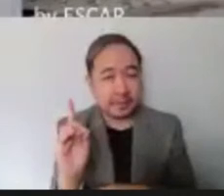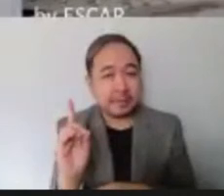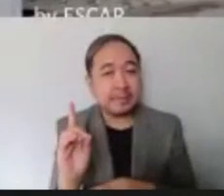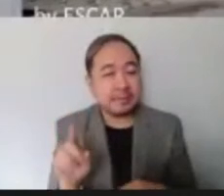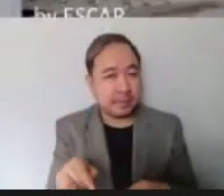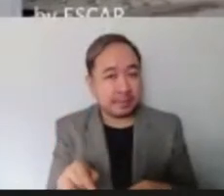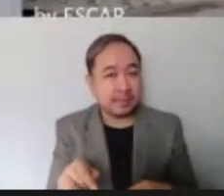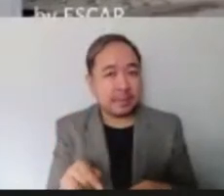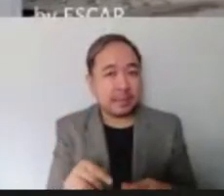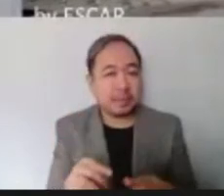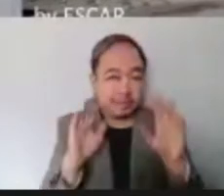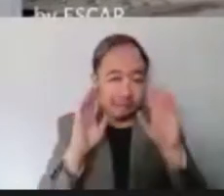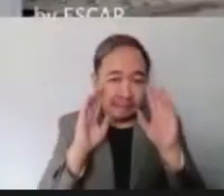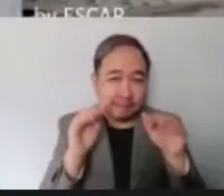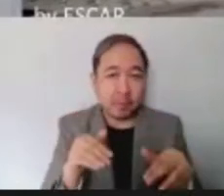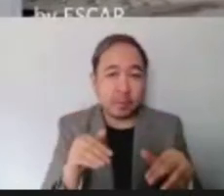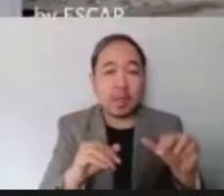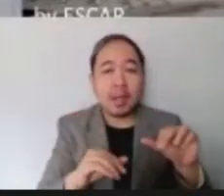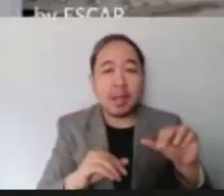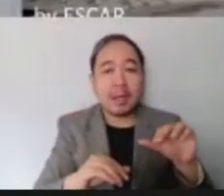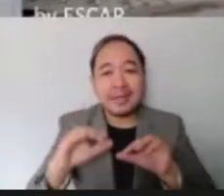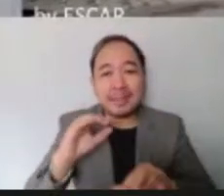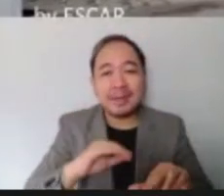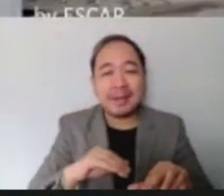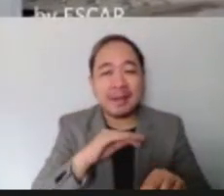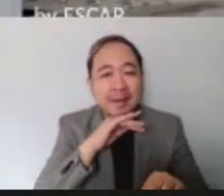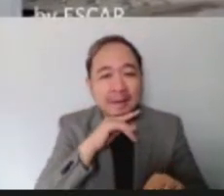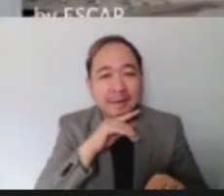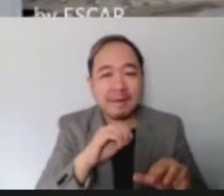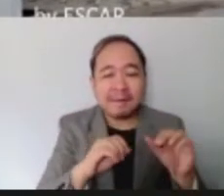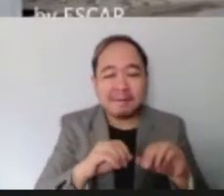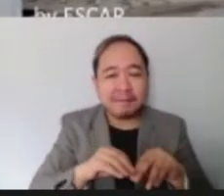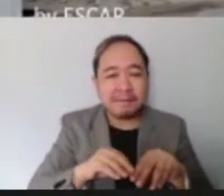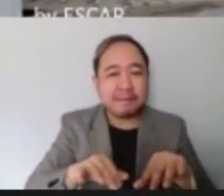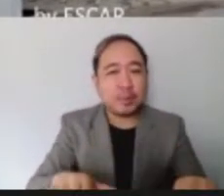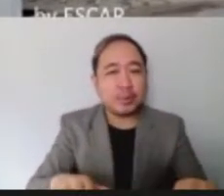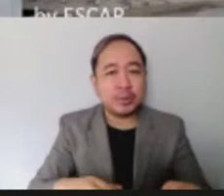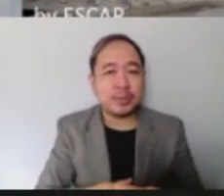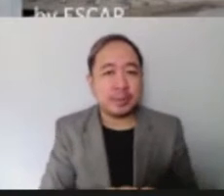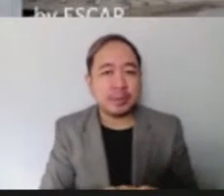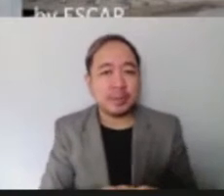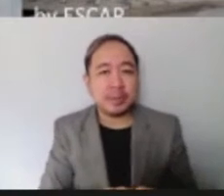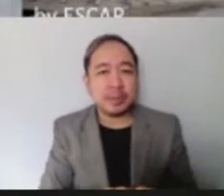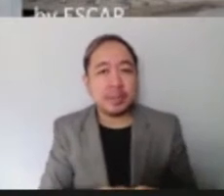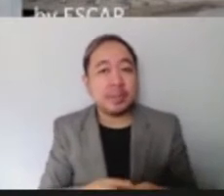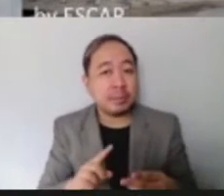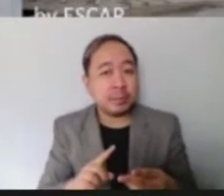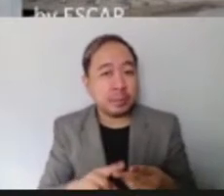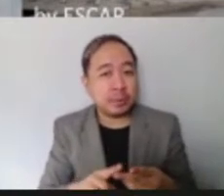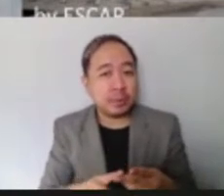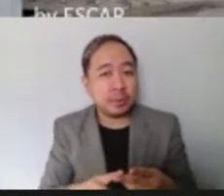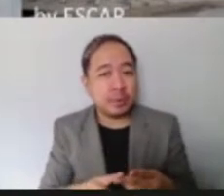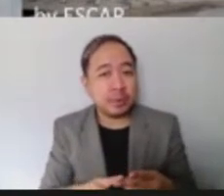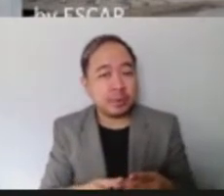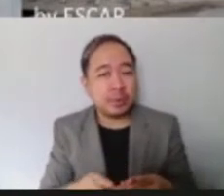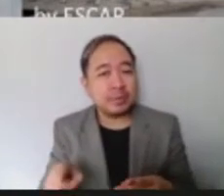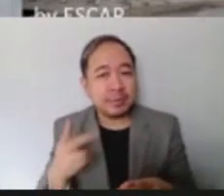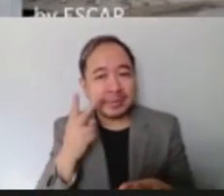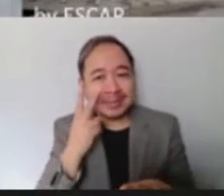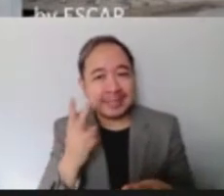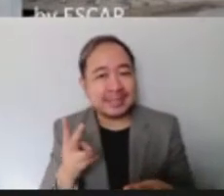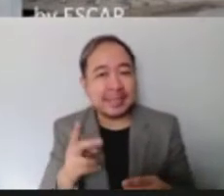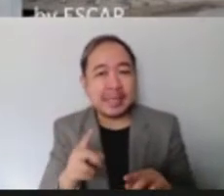boosts for chemicals and pollution by AIT and unab and Innovative Solution on climate action and use engagement